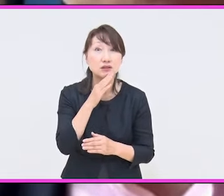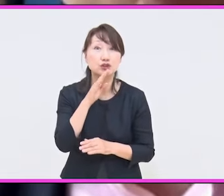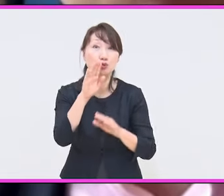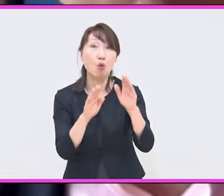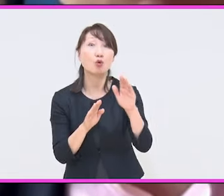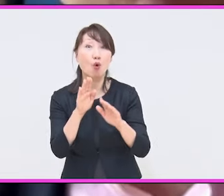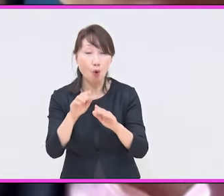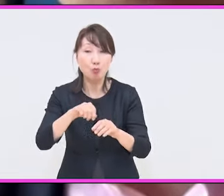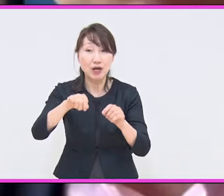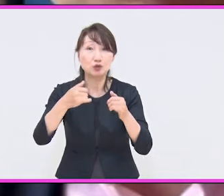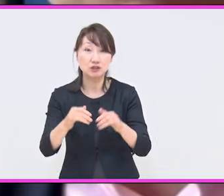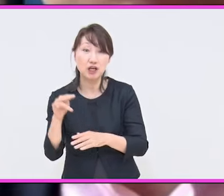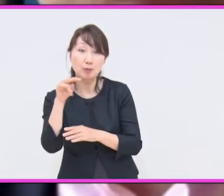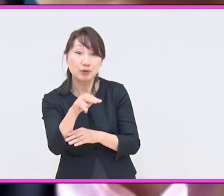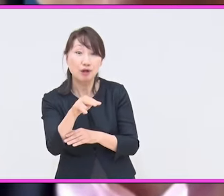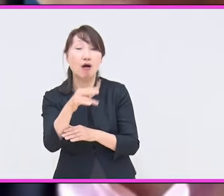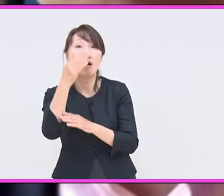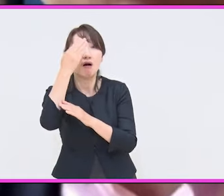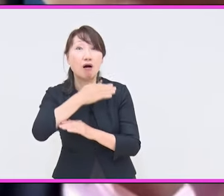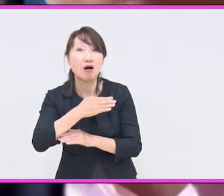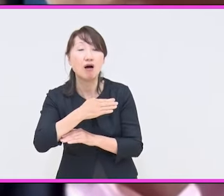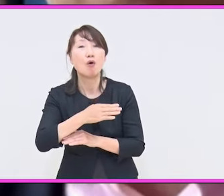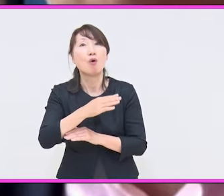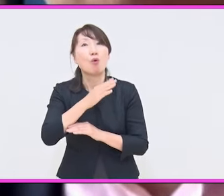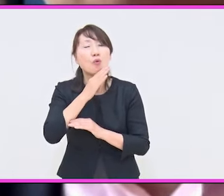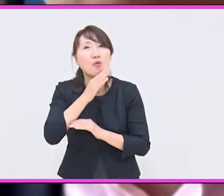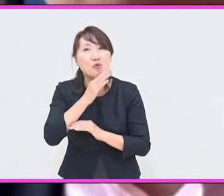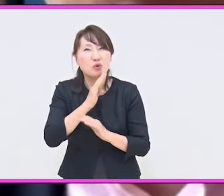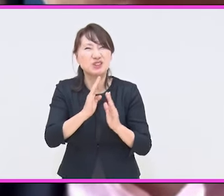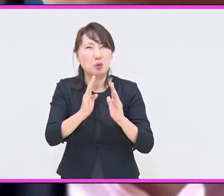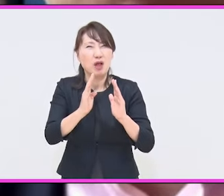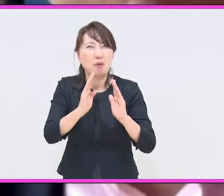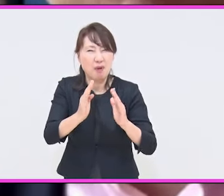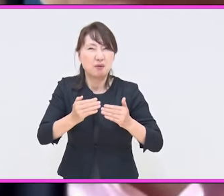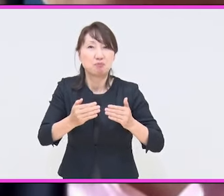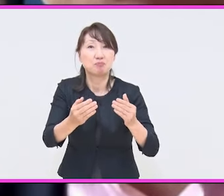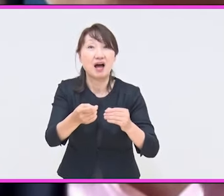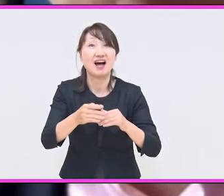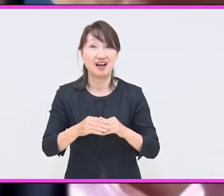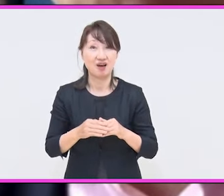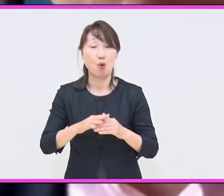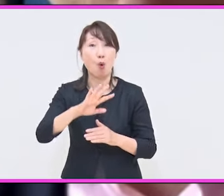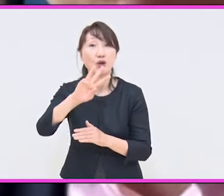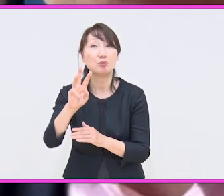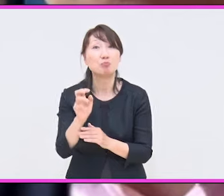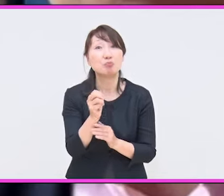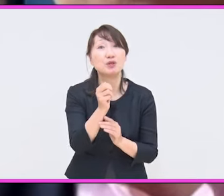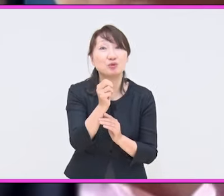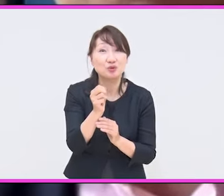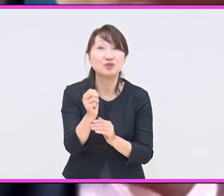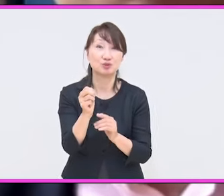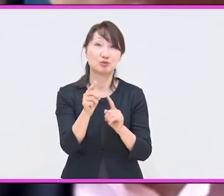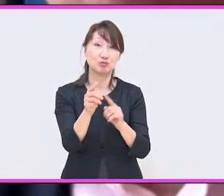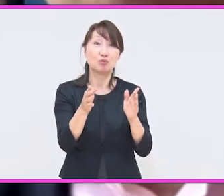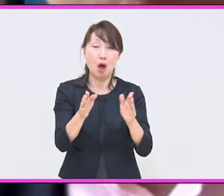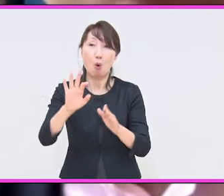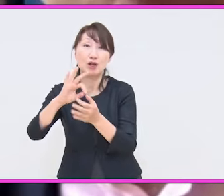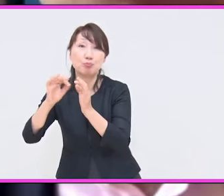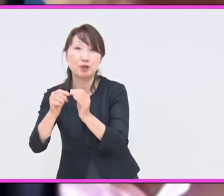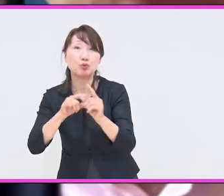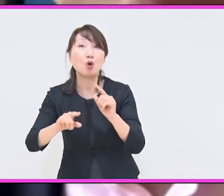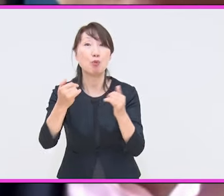Brazilian people started to see that it was happeningThey were so enthusiastic. There were more people in the